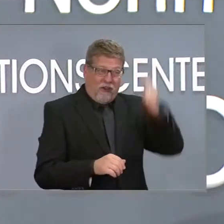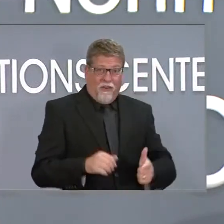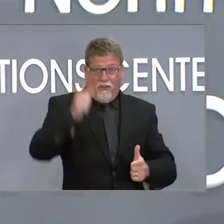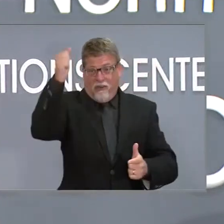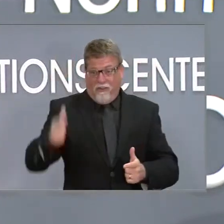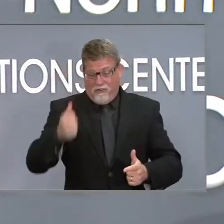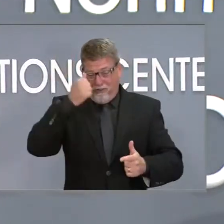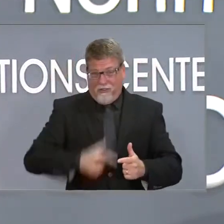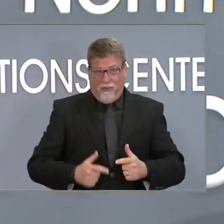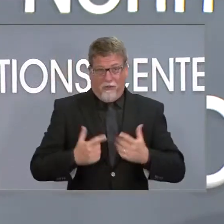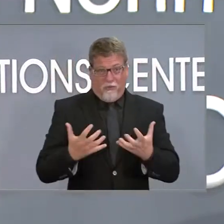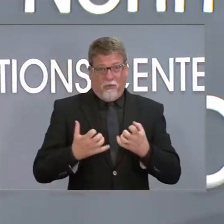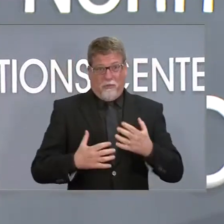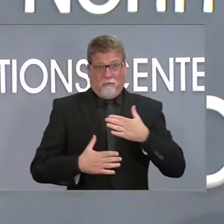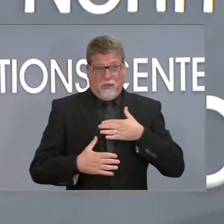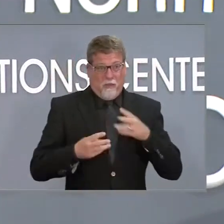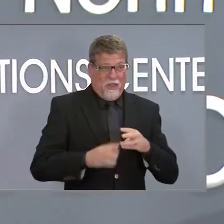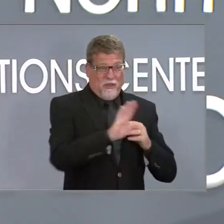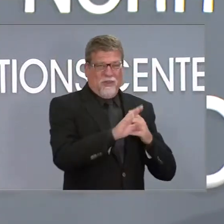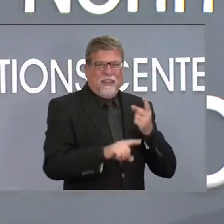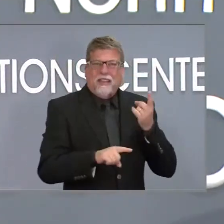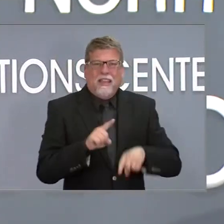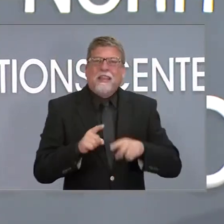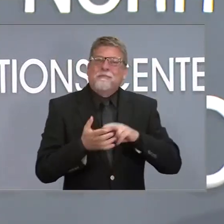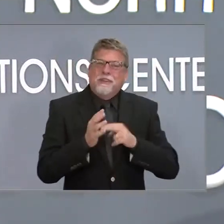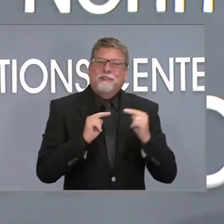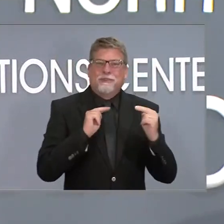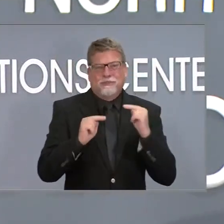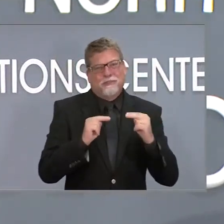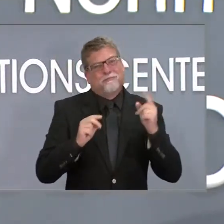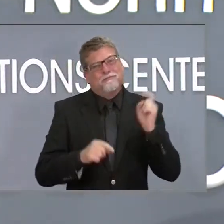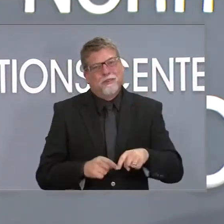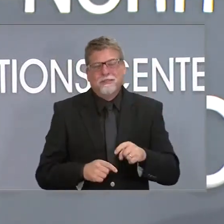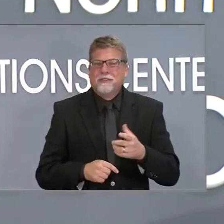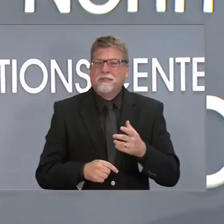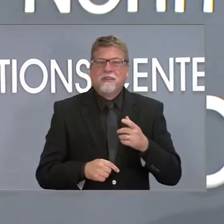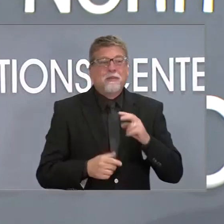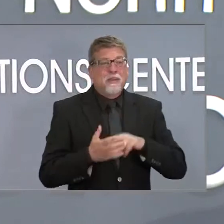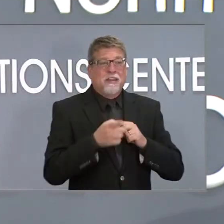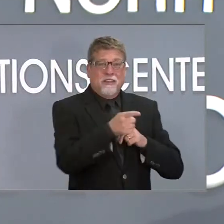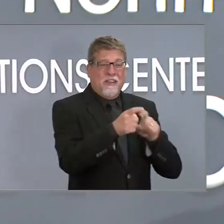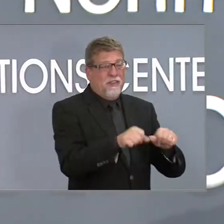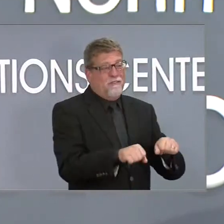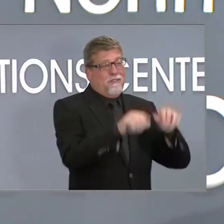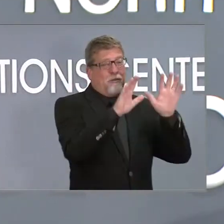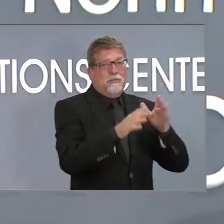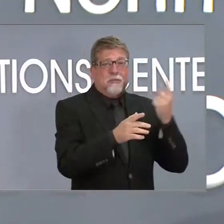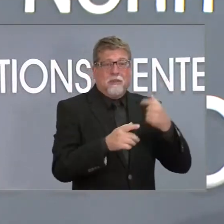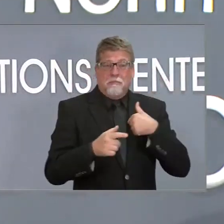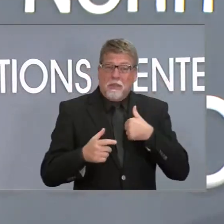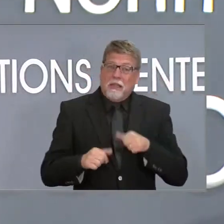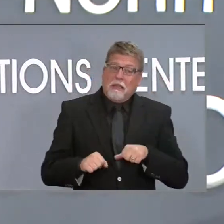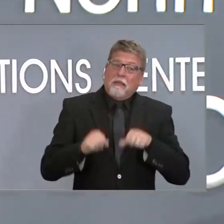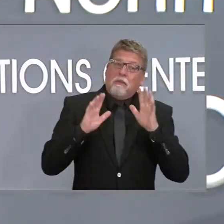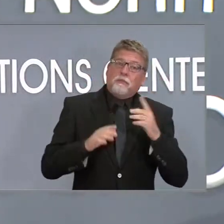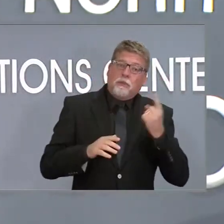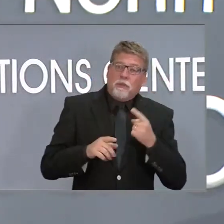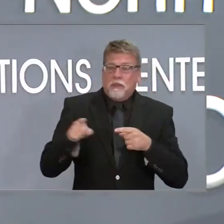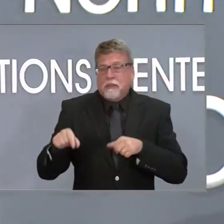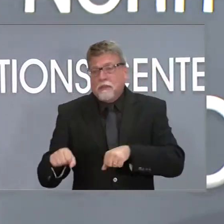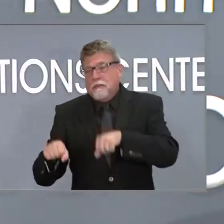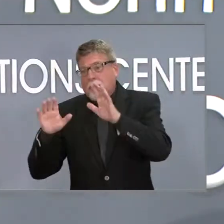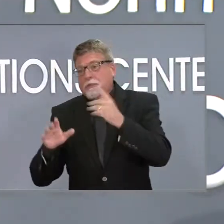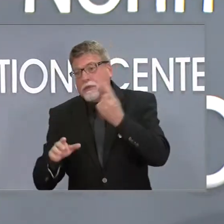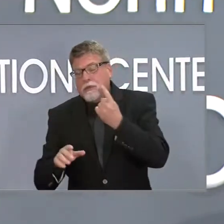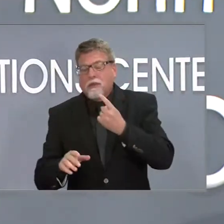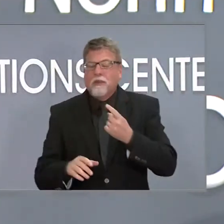difficult, but we want to try and get there. So I hope we will be making progress,